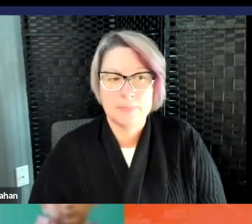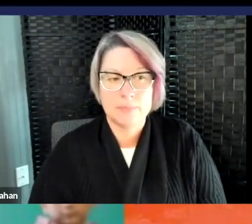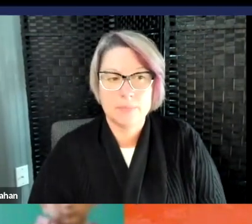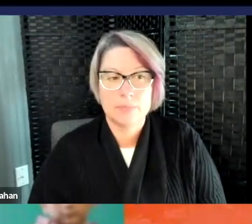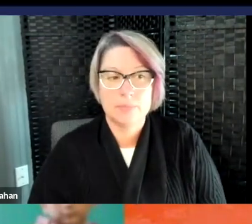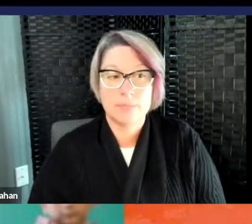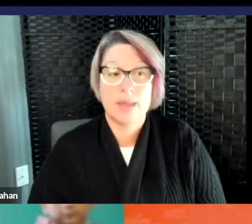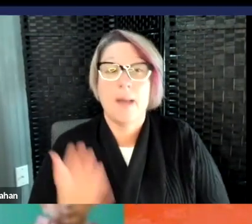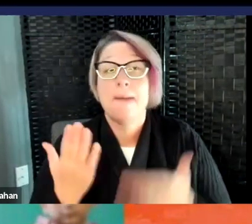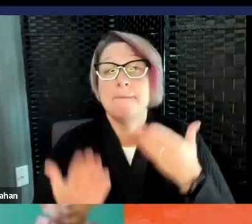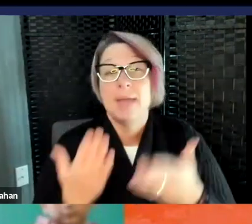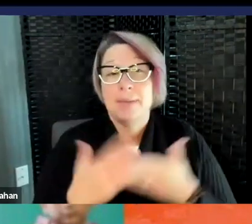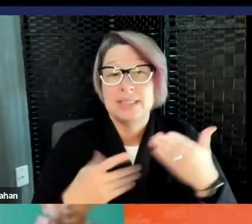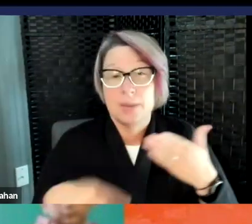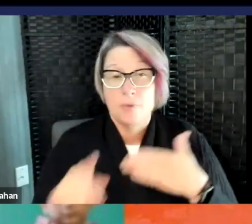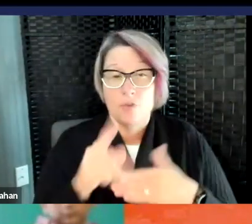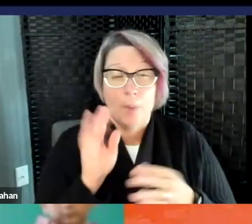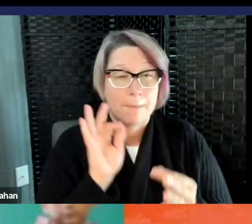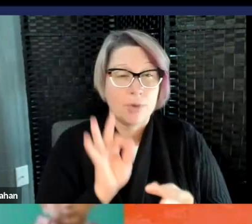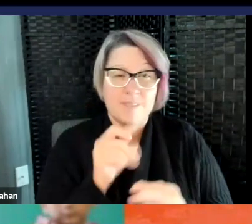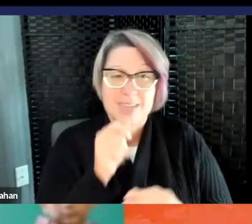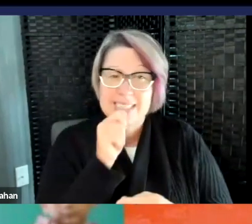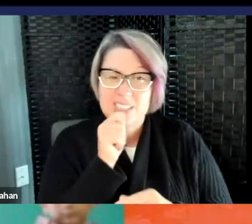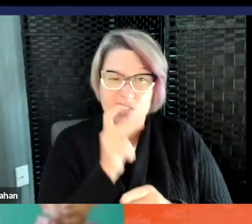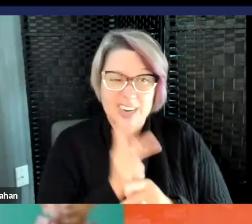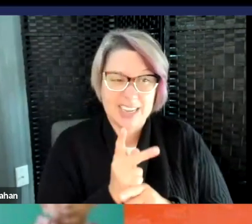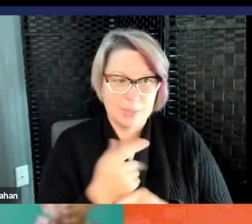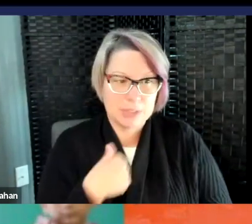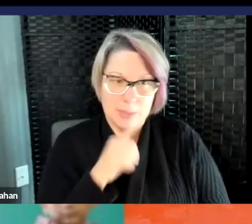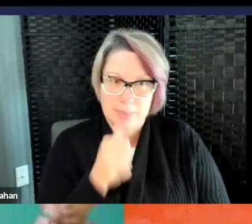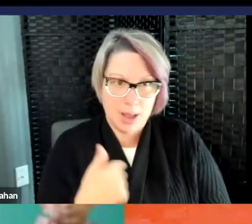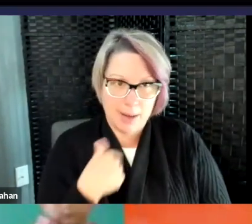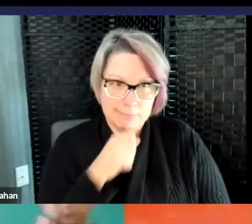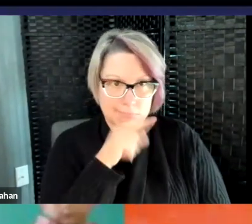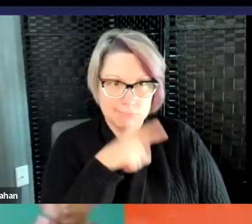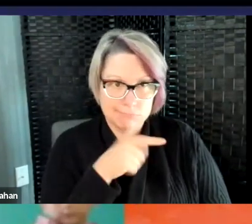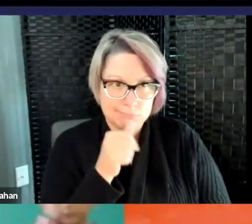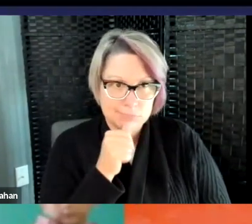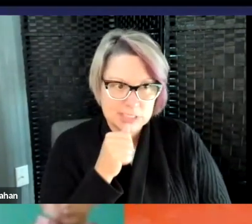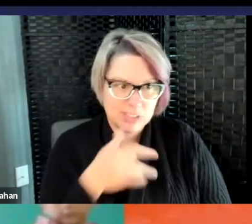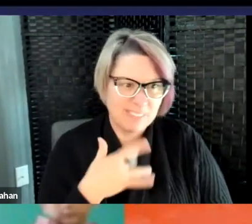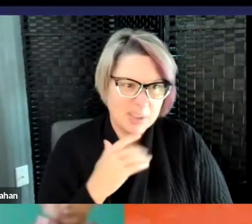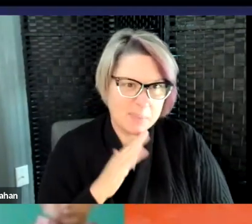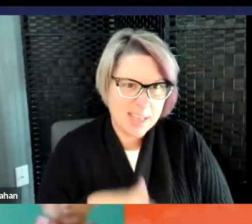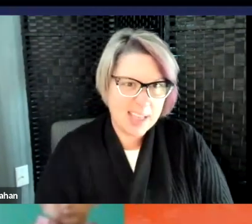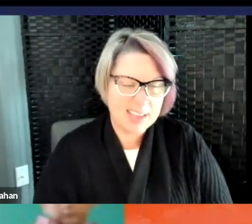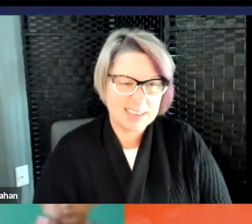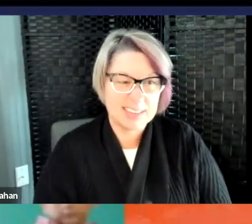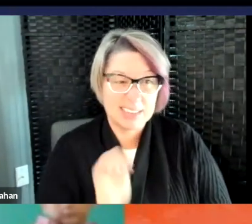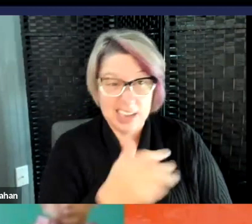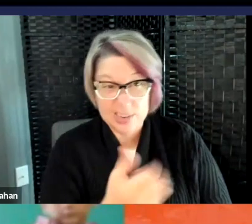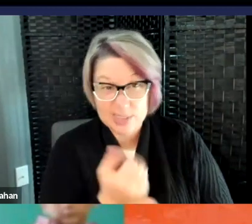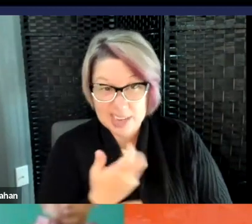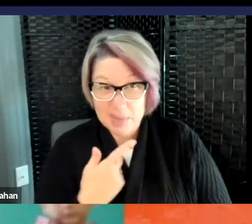Maybe some of you are perfect secret keepers. I'm not. I've definitely told a secret in the past and I felt bad about it. Can you take it back?